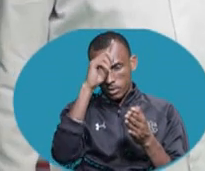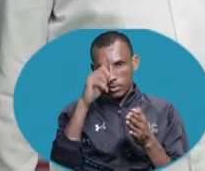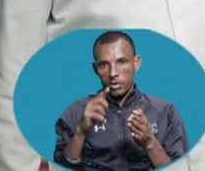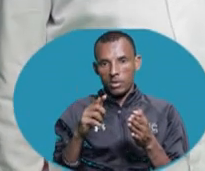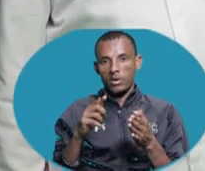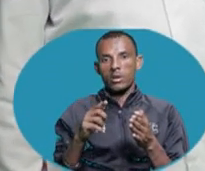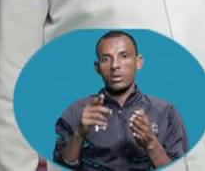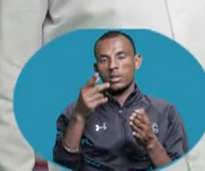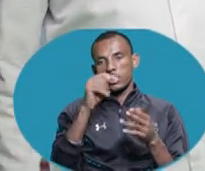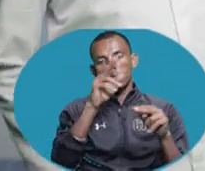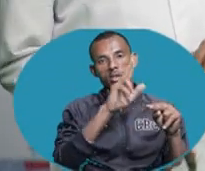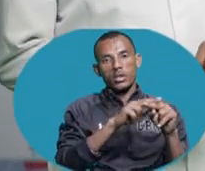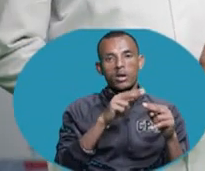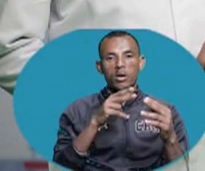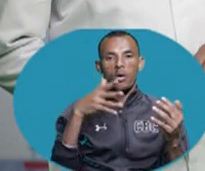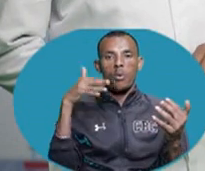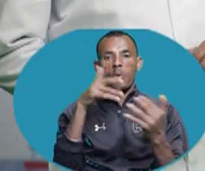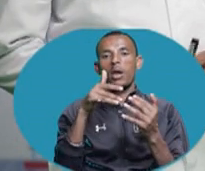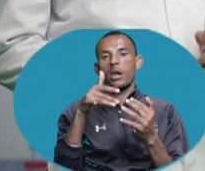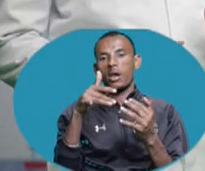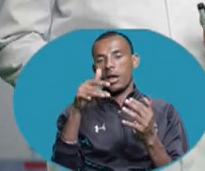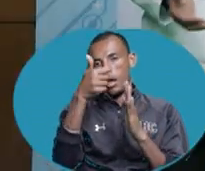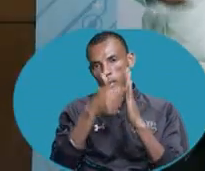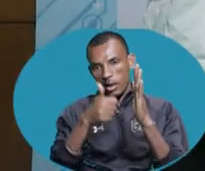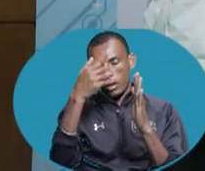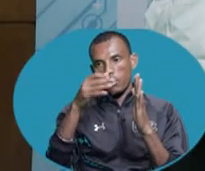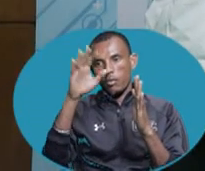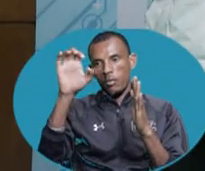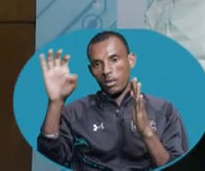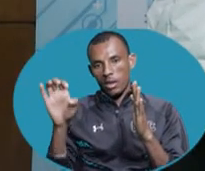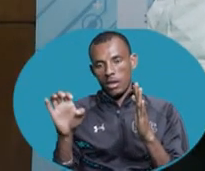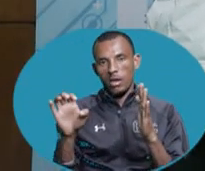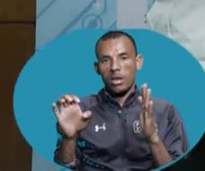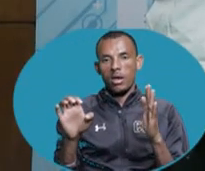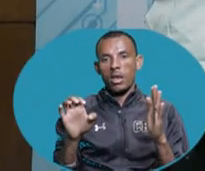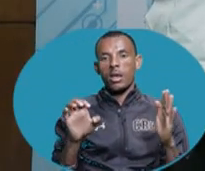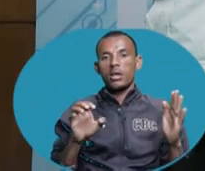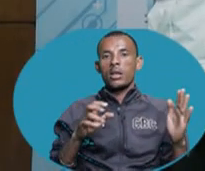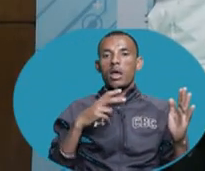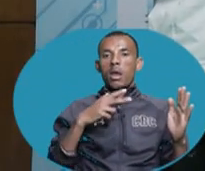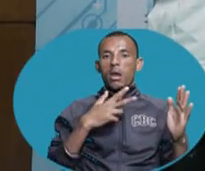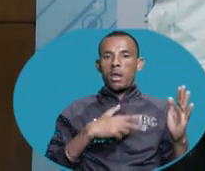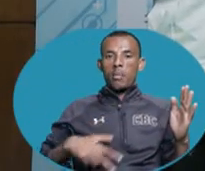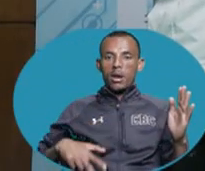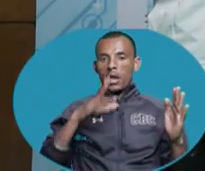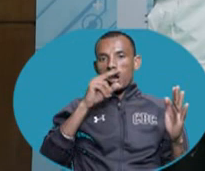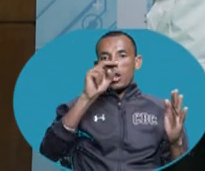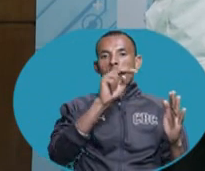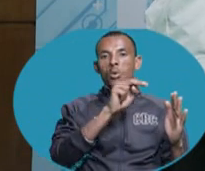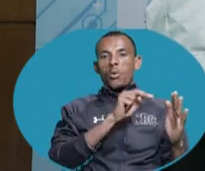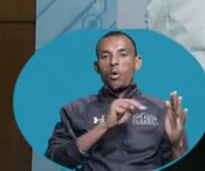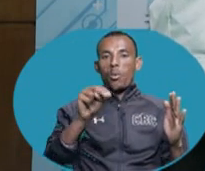The sitting war, April 1914, Germany invaded Denmark and Norway. Then,